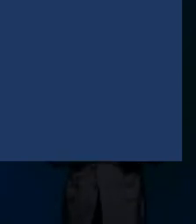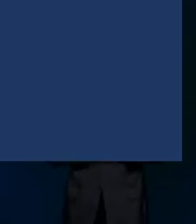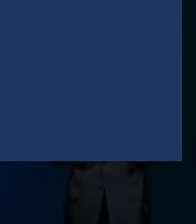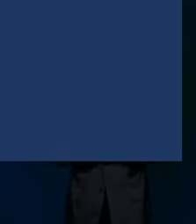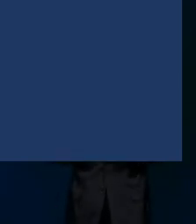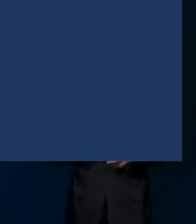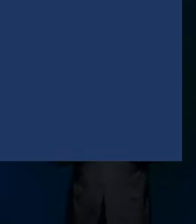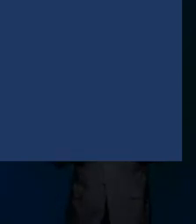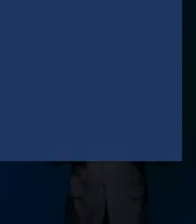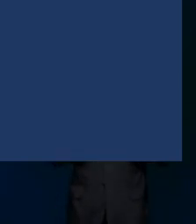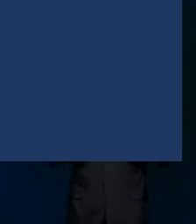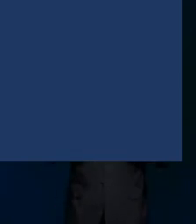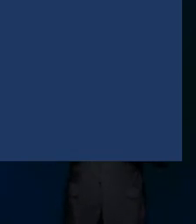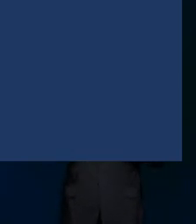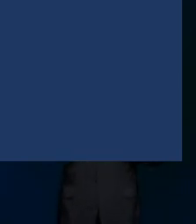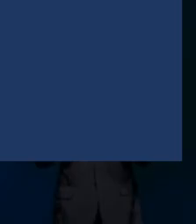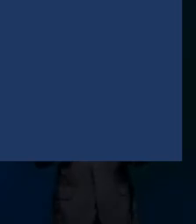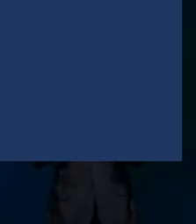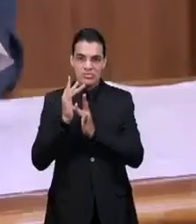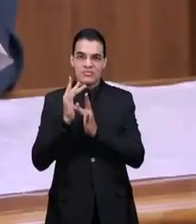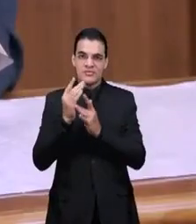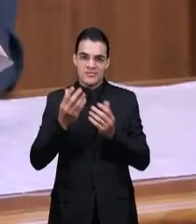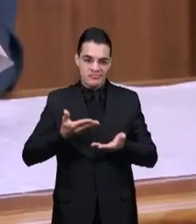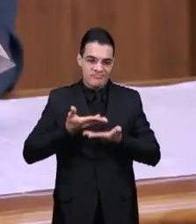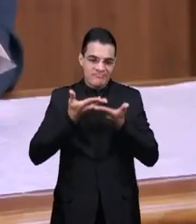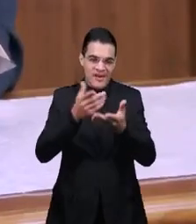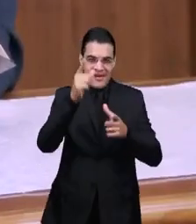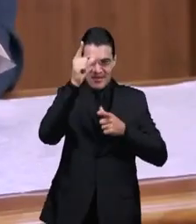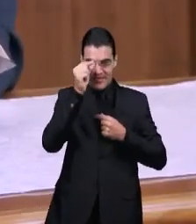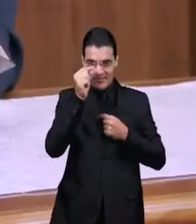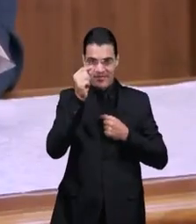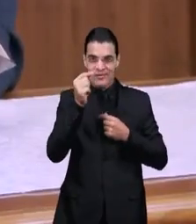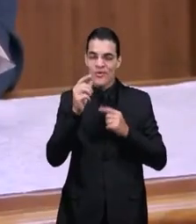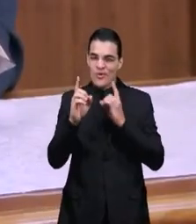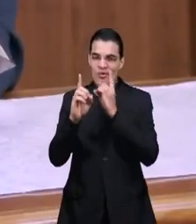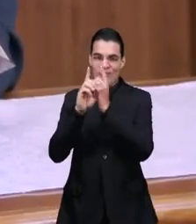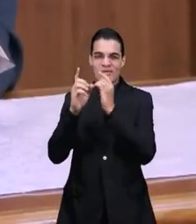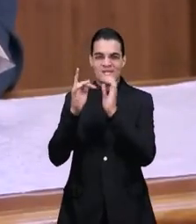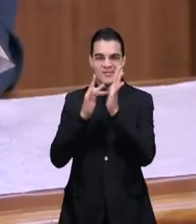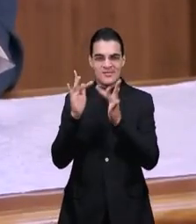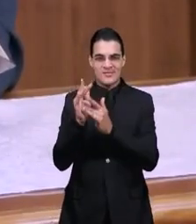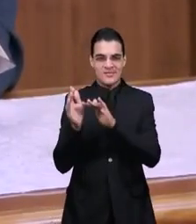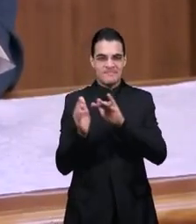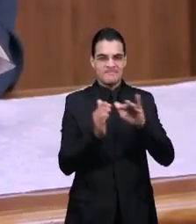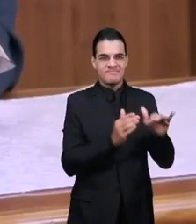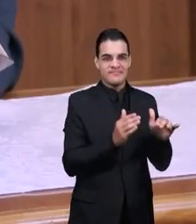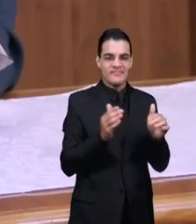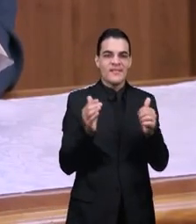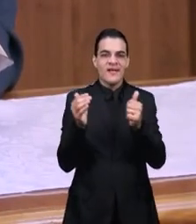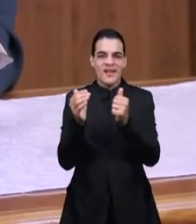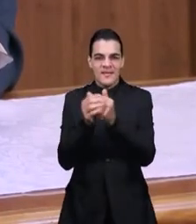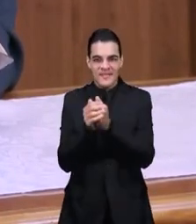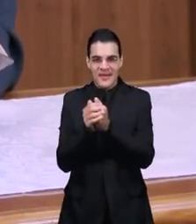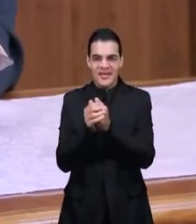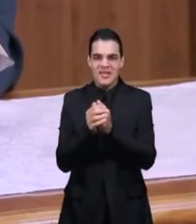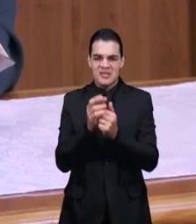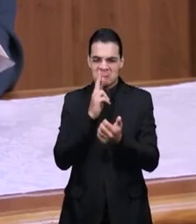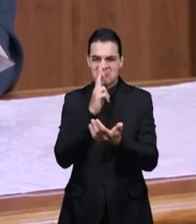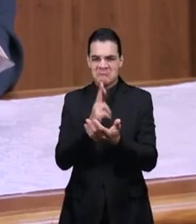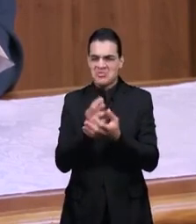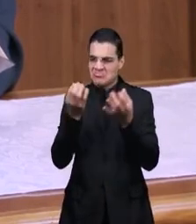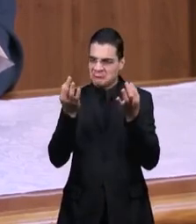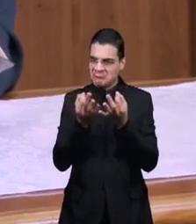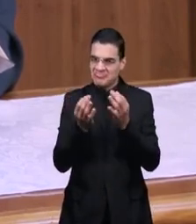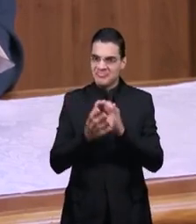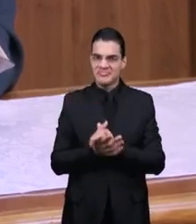We find rest today in the Lord Jesus. Amen. Very good answers by our brothers. And I'd